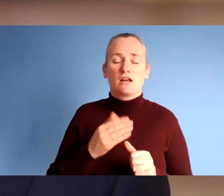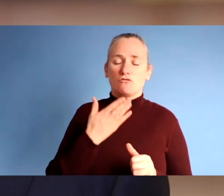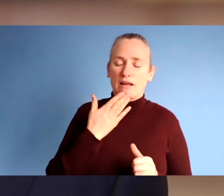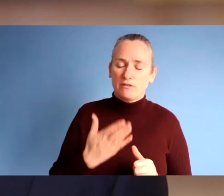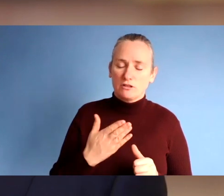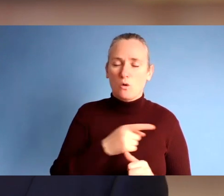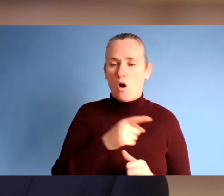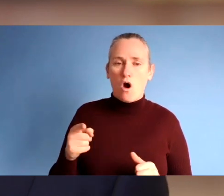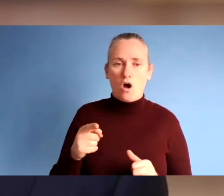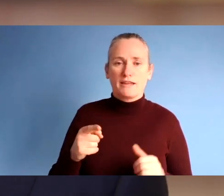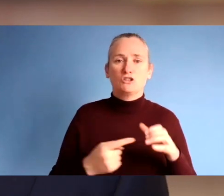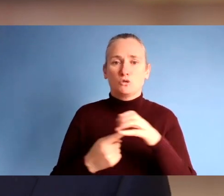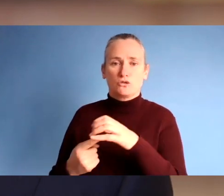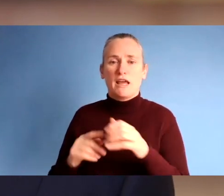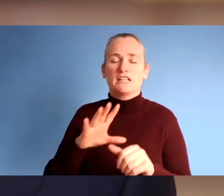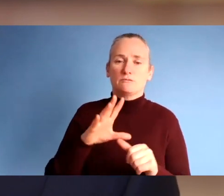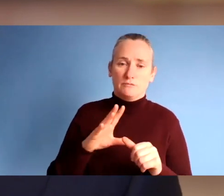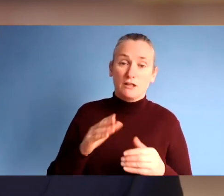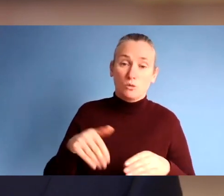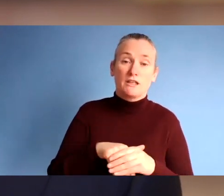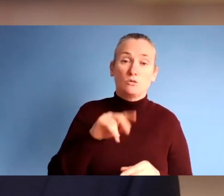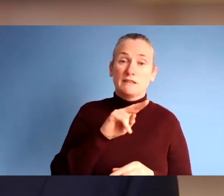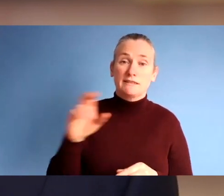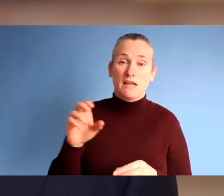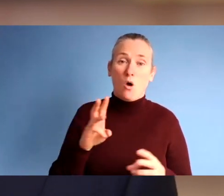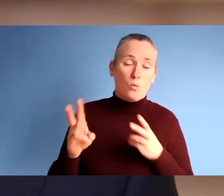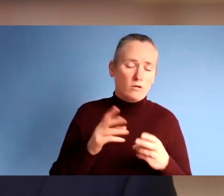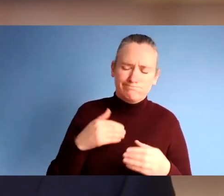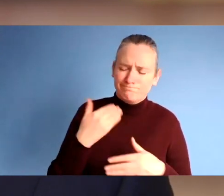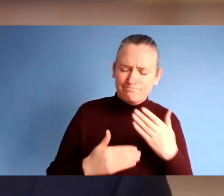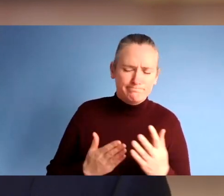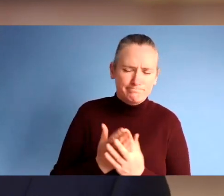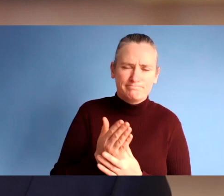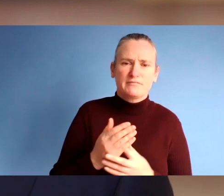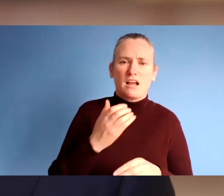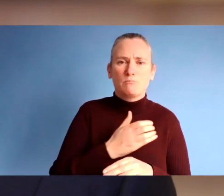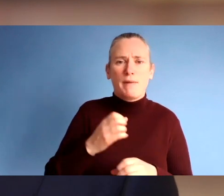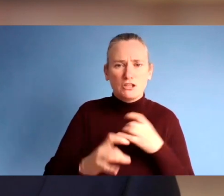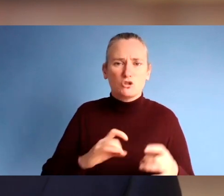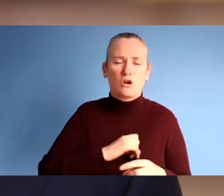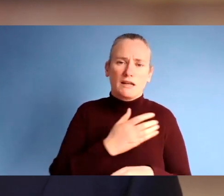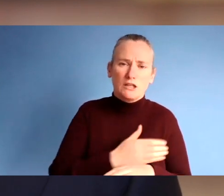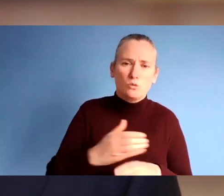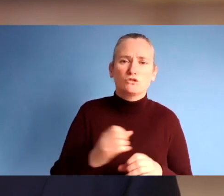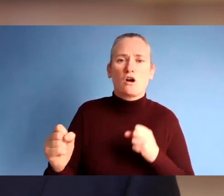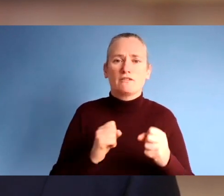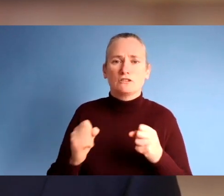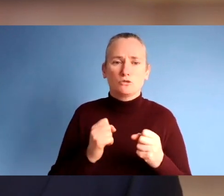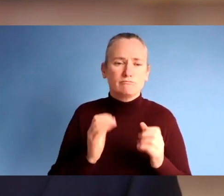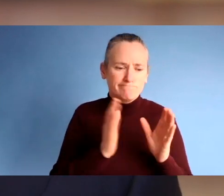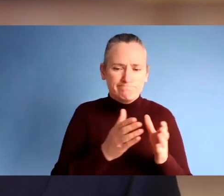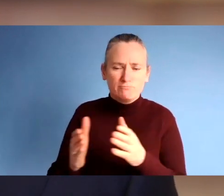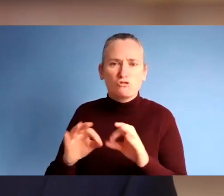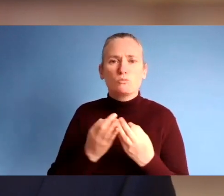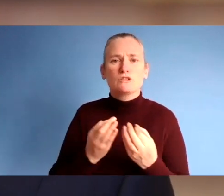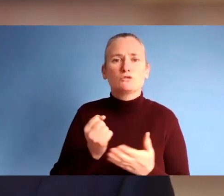our institutions, including UCC, who've worked tirelessly to ensure the continuity of service to target groups of students.